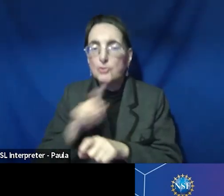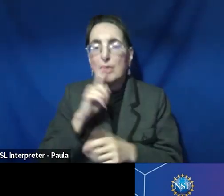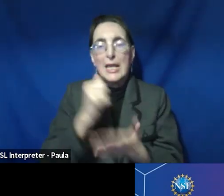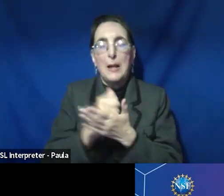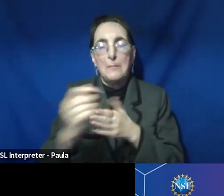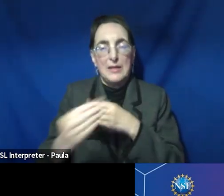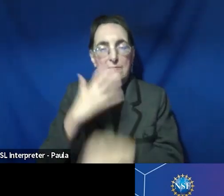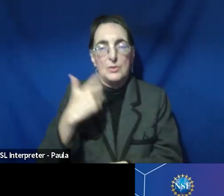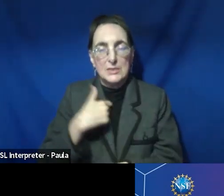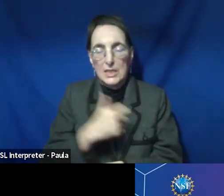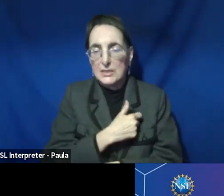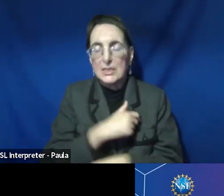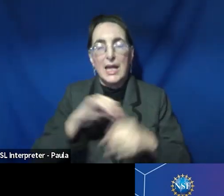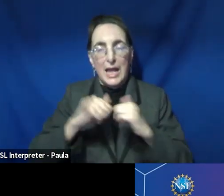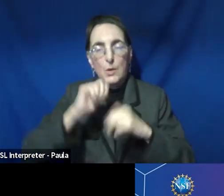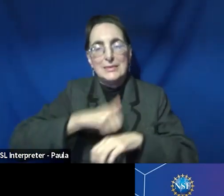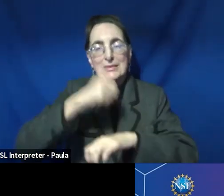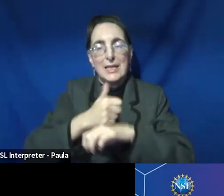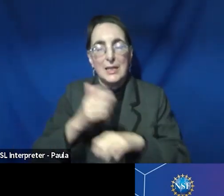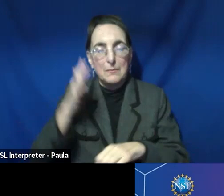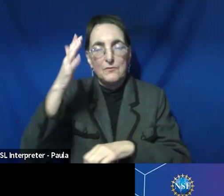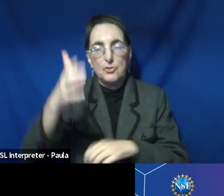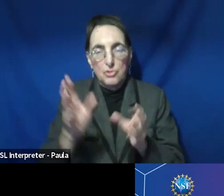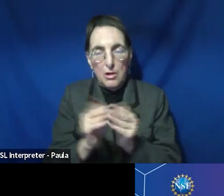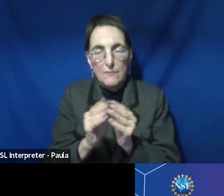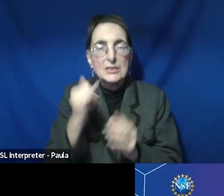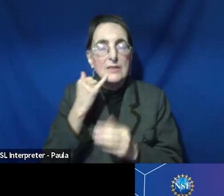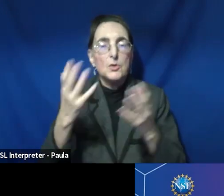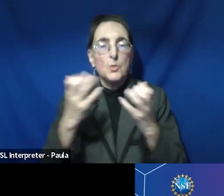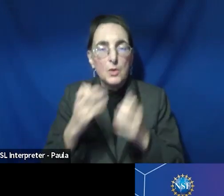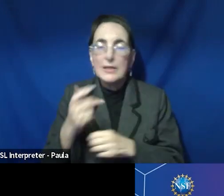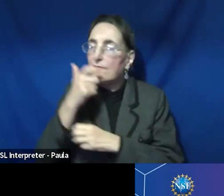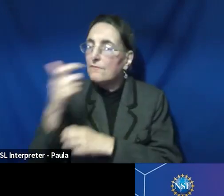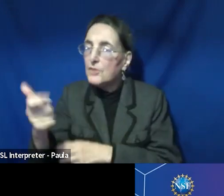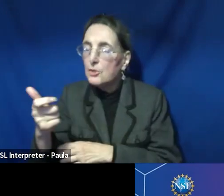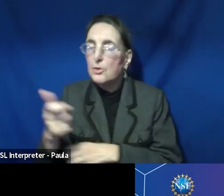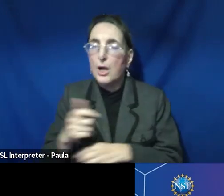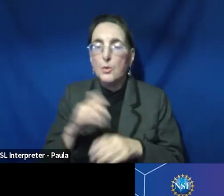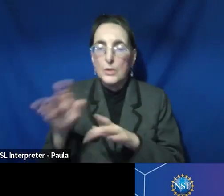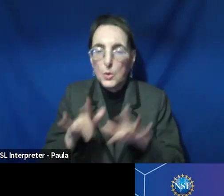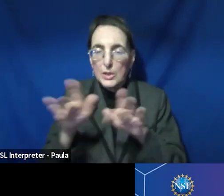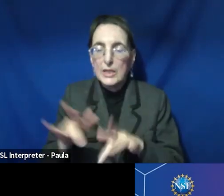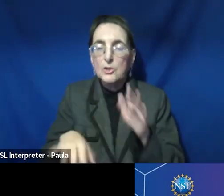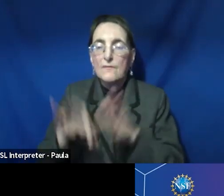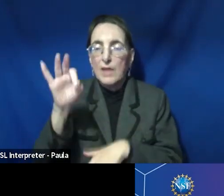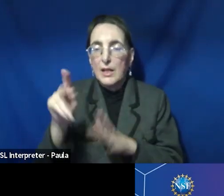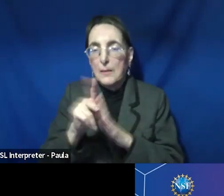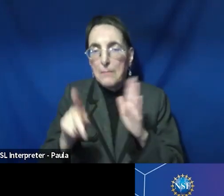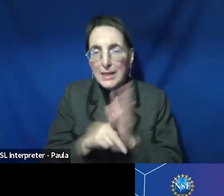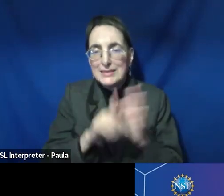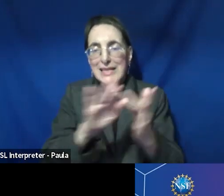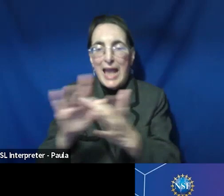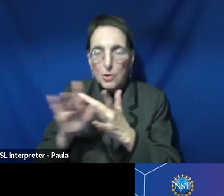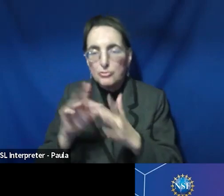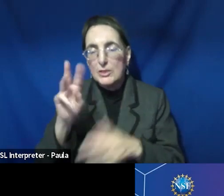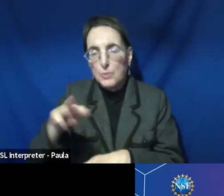sessions. If you want to view a recording of this session, you'll find it on the Policy Outreach website. That will be the